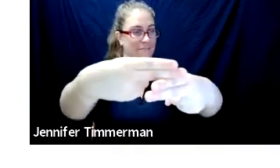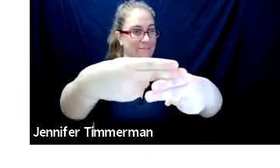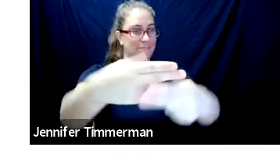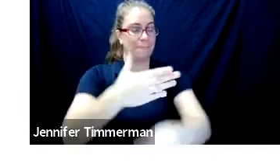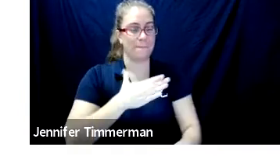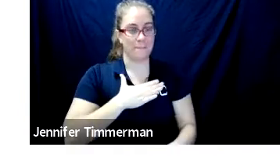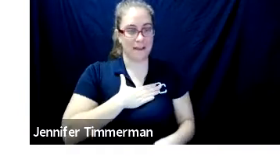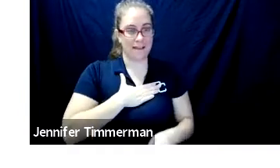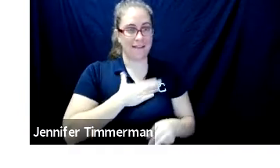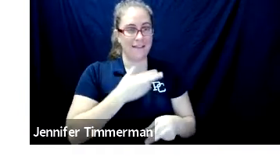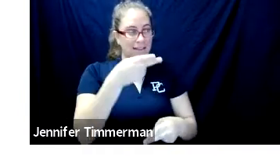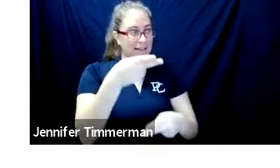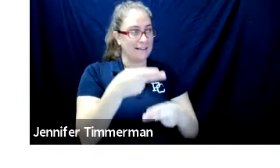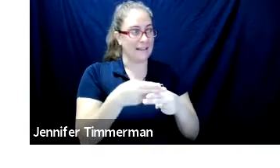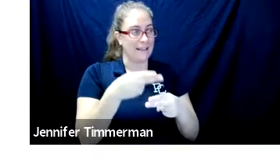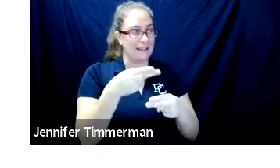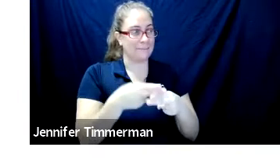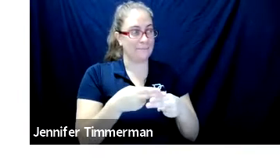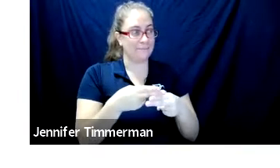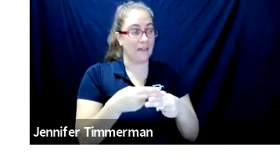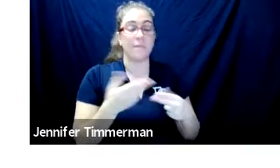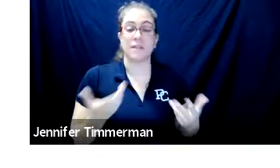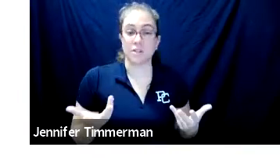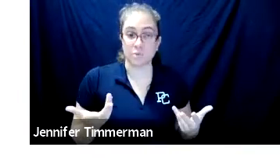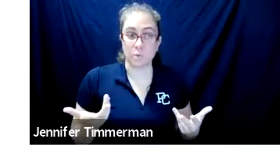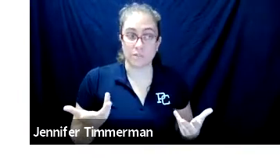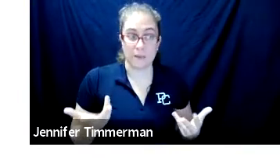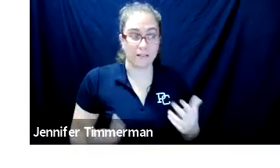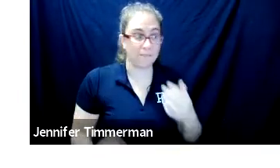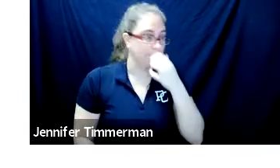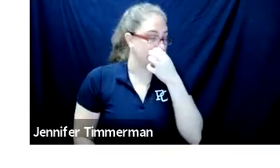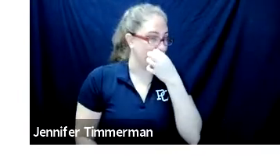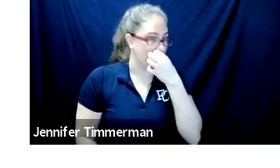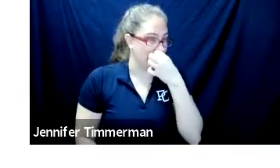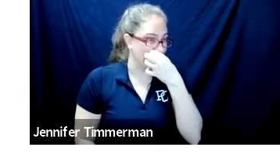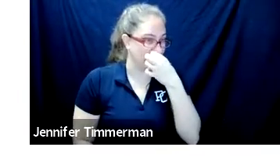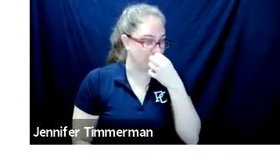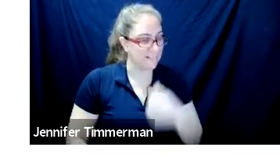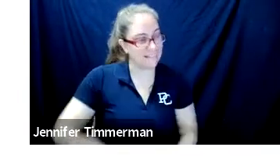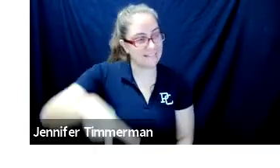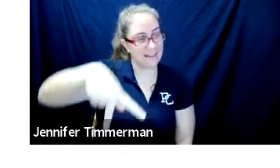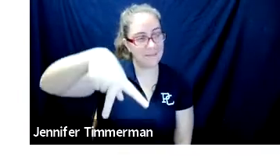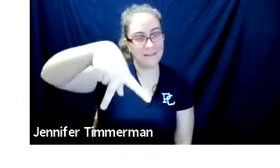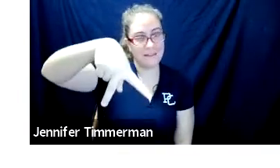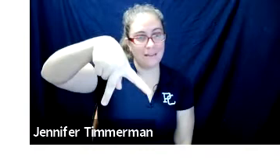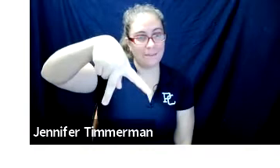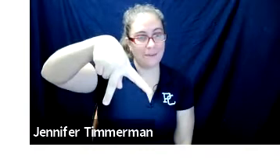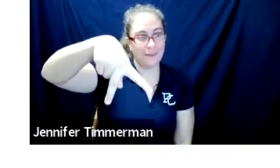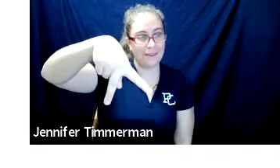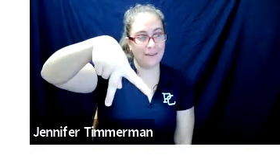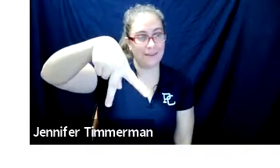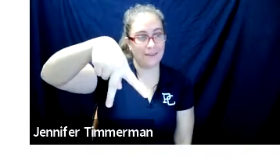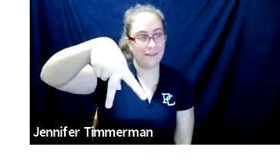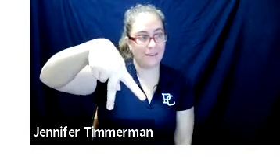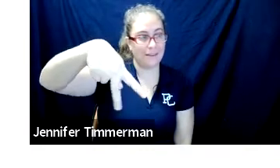tap. My name. And then here's where we'll spell. So I'll do Phyllis this time.